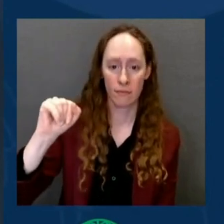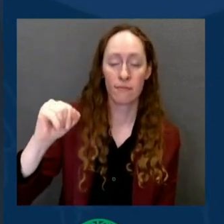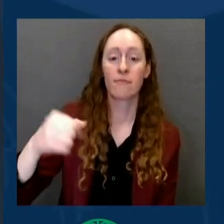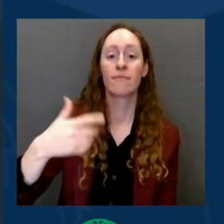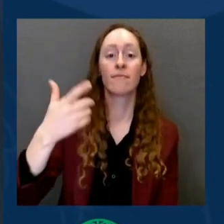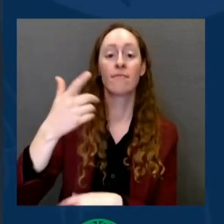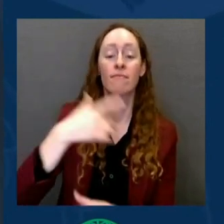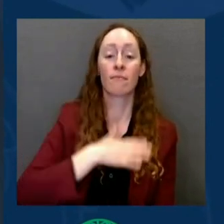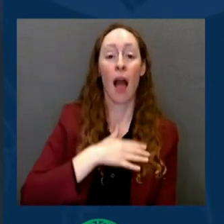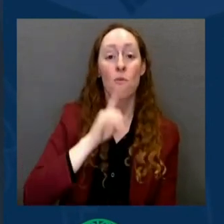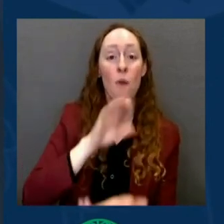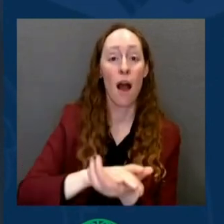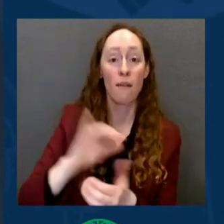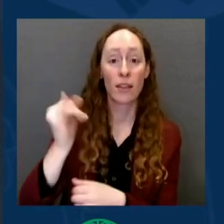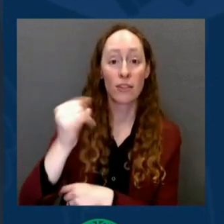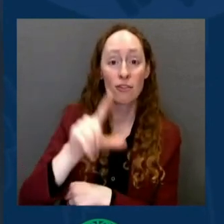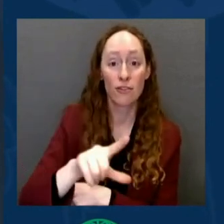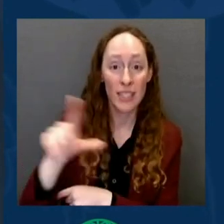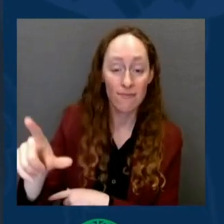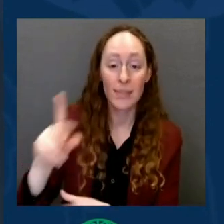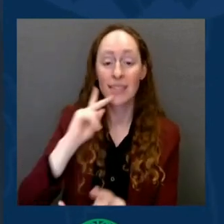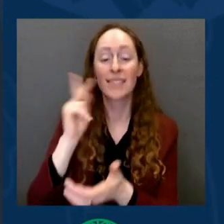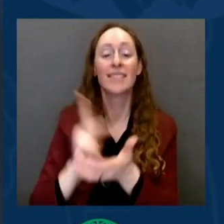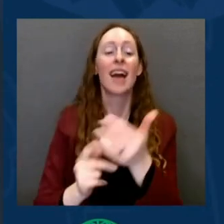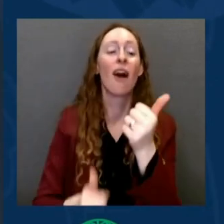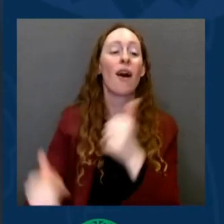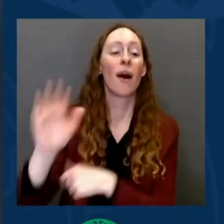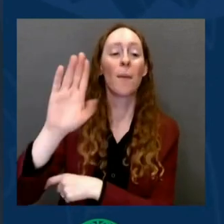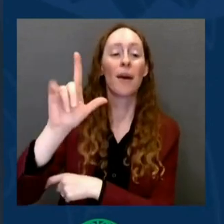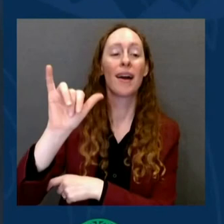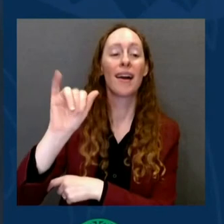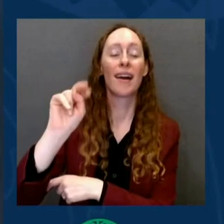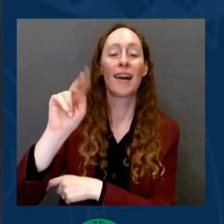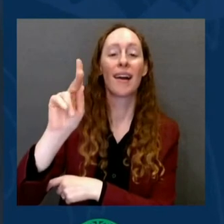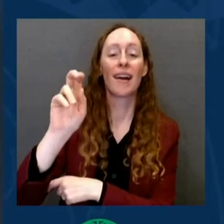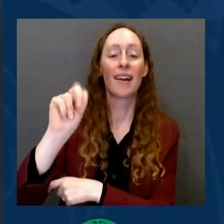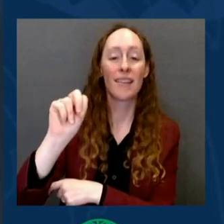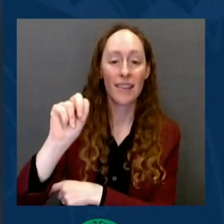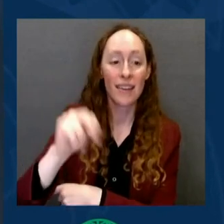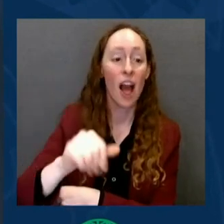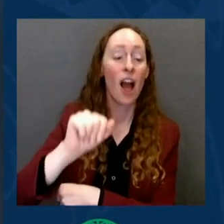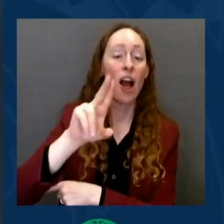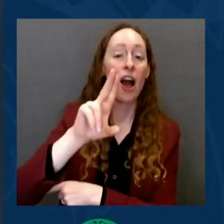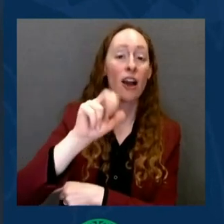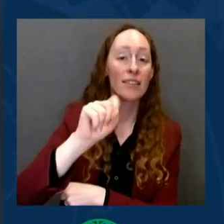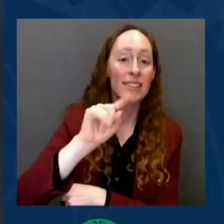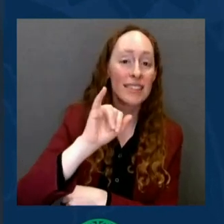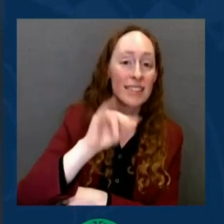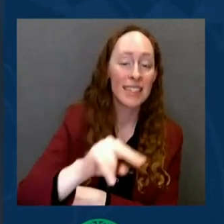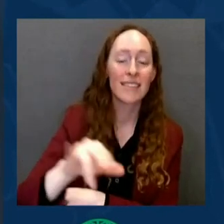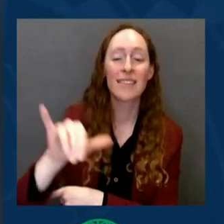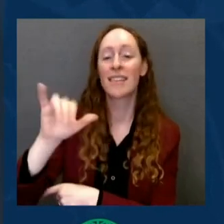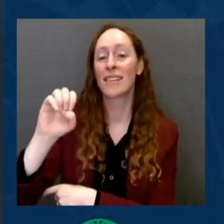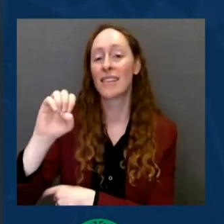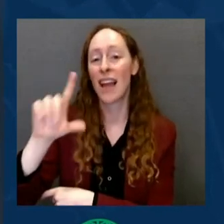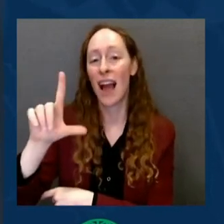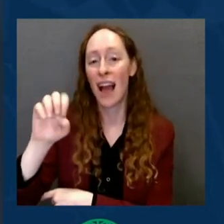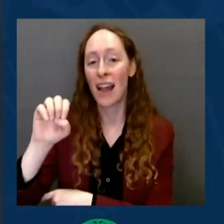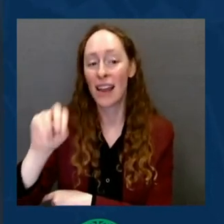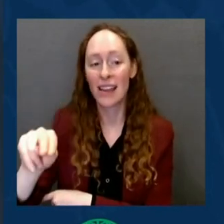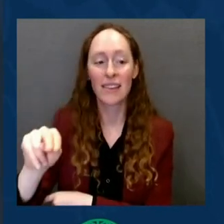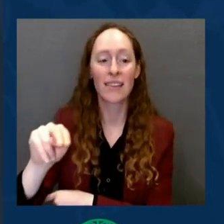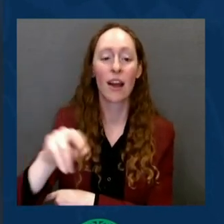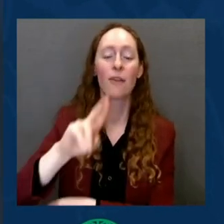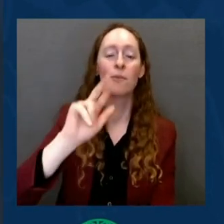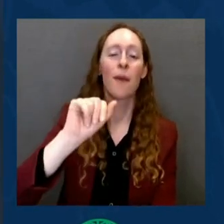Austin, Secretary of Treasury Yellen, Secretary of Commerce Raimundo, the USAID Administrator Power, and